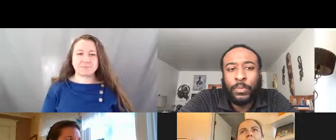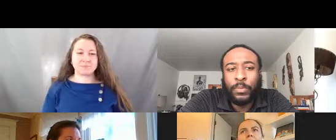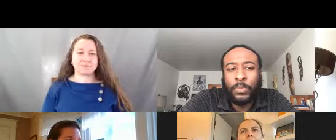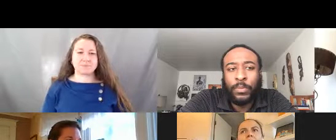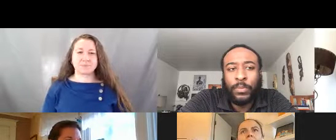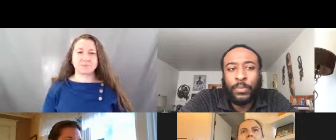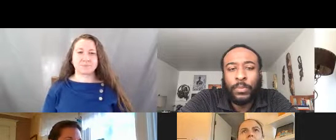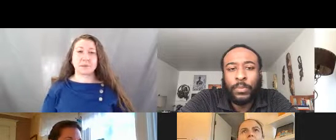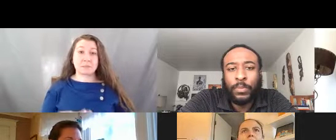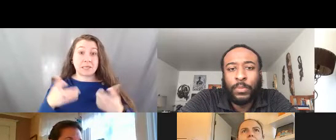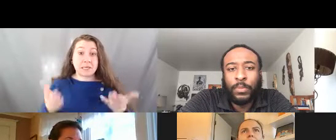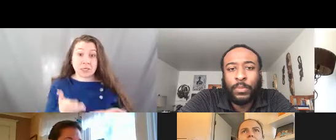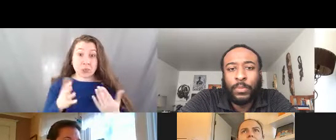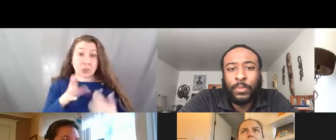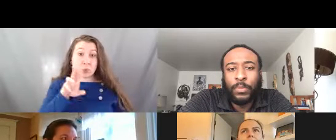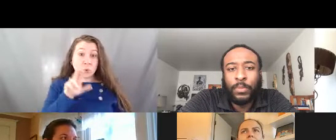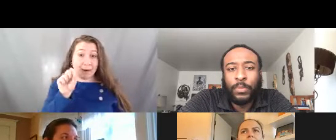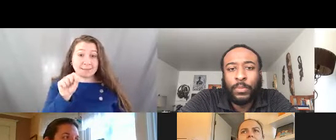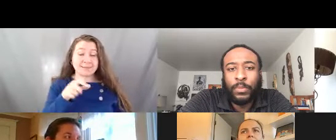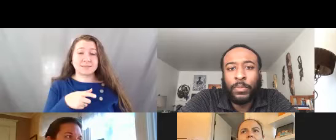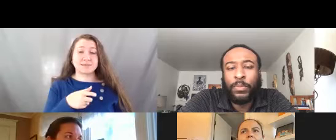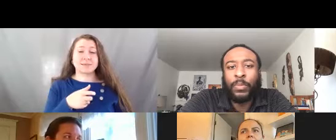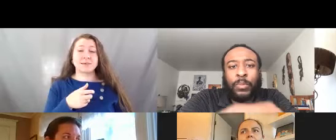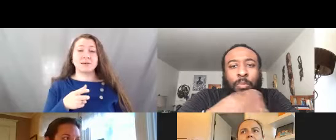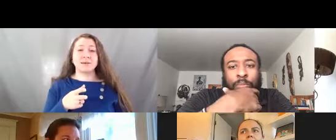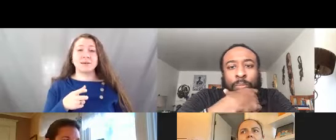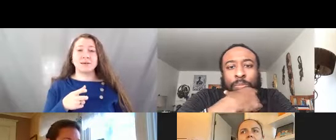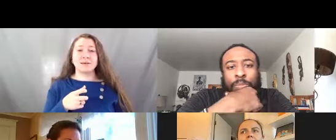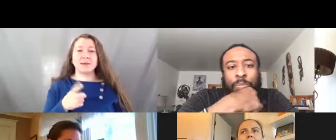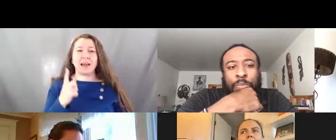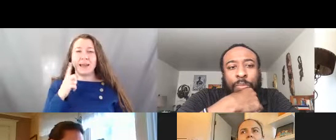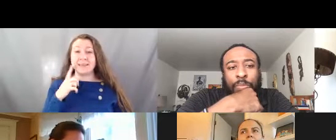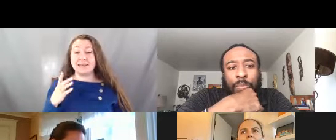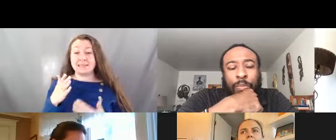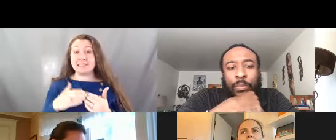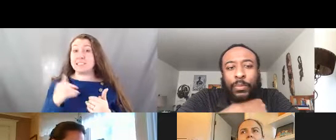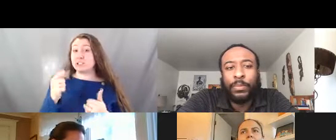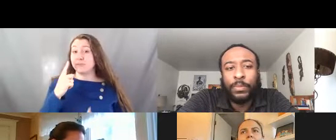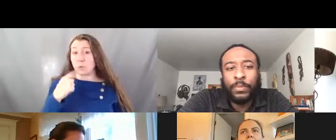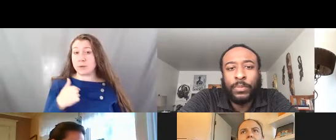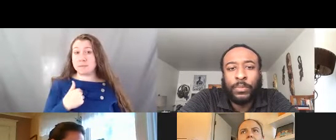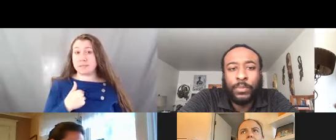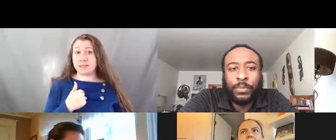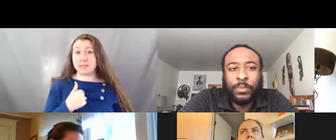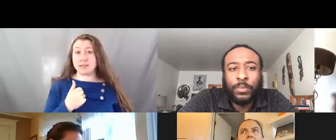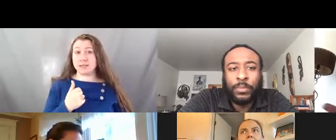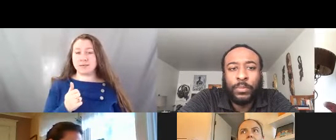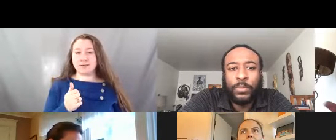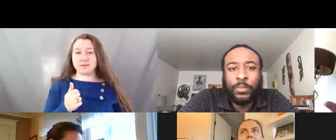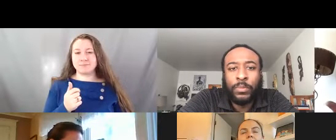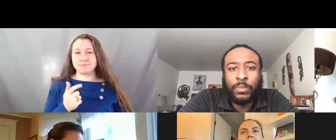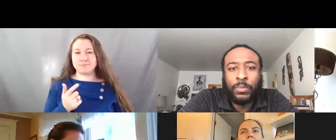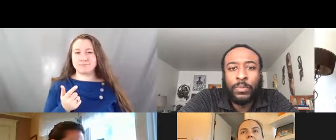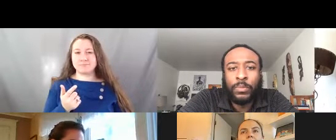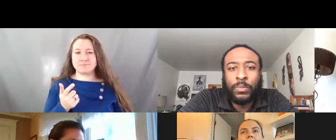here, I think I think the only reason why it was a little bit easier for me, and then I think I had the advantage of knowing